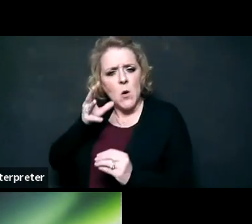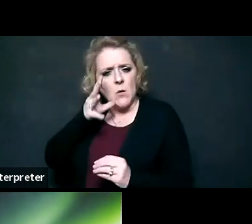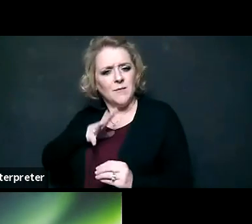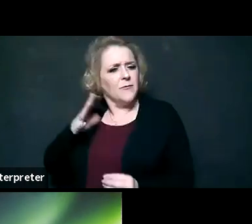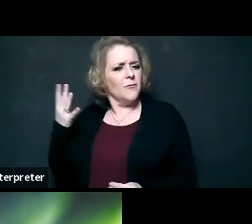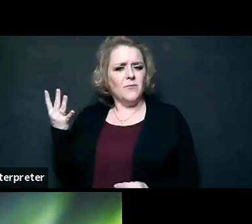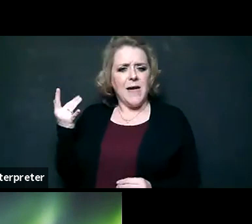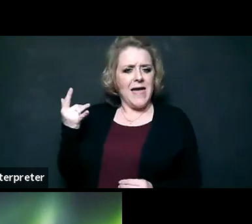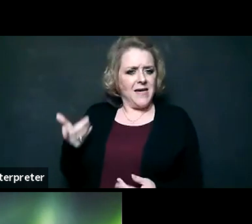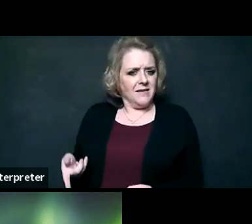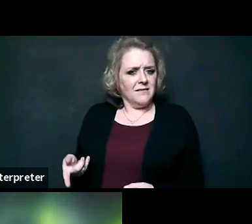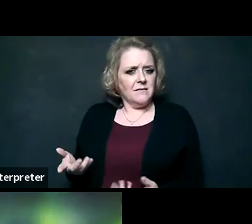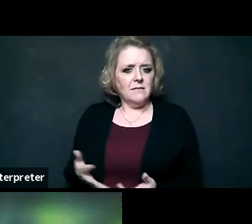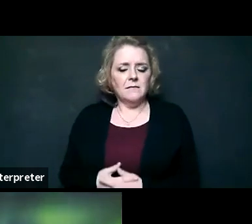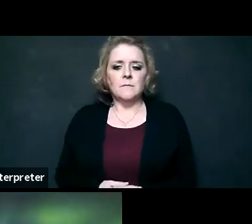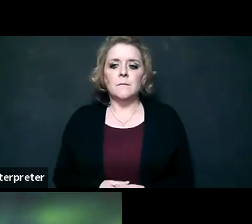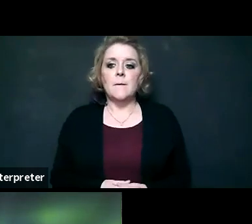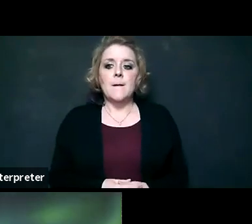is?